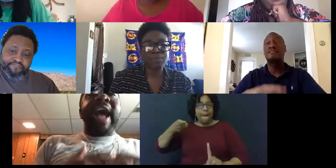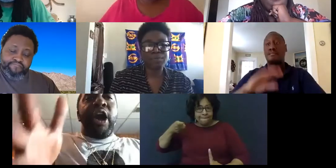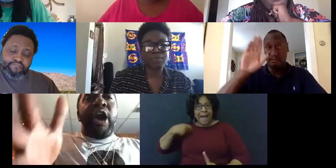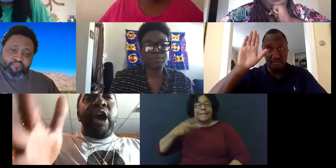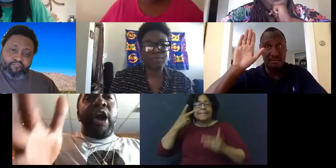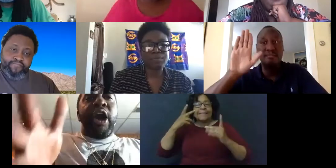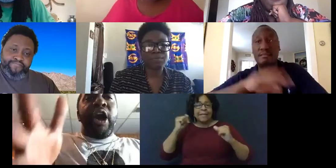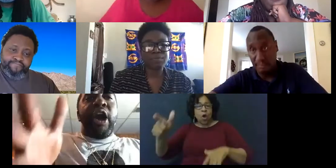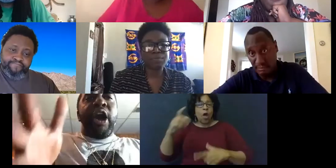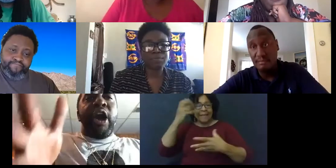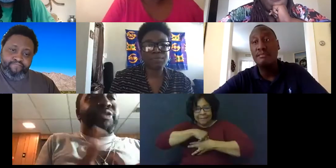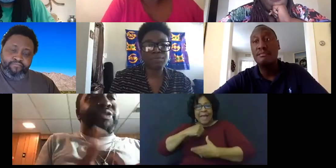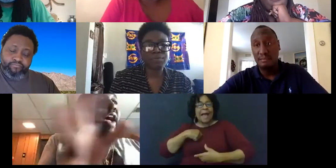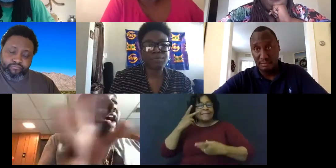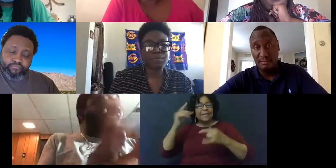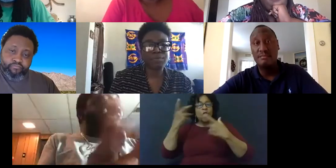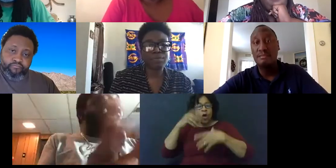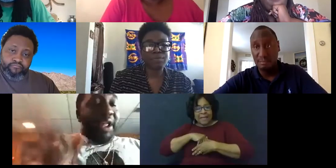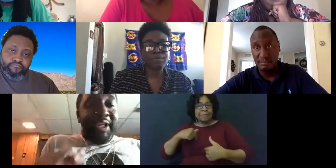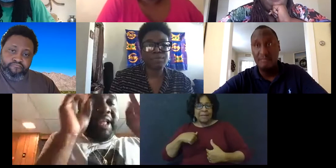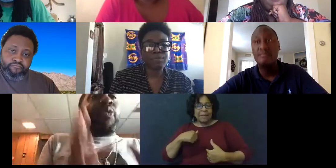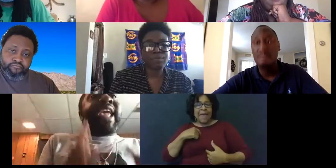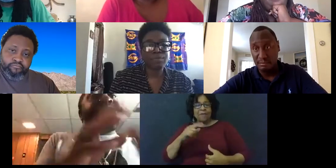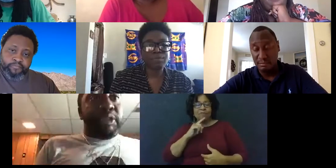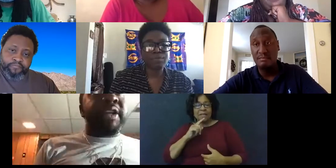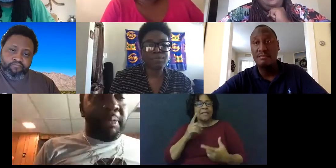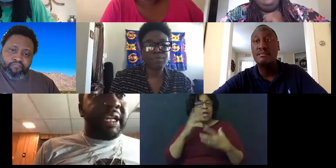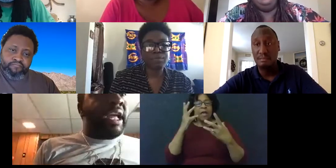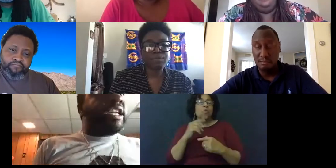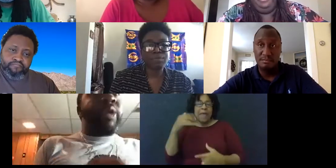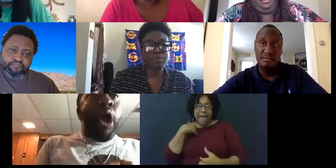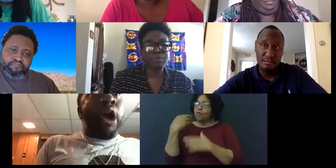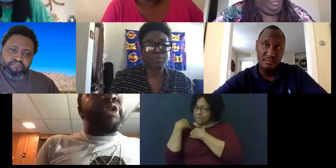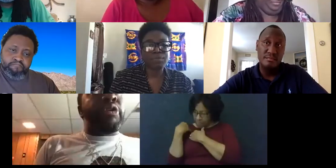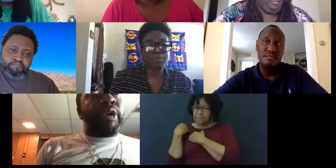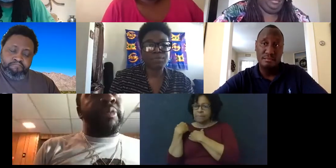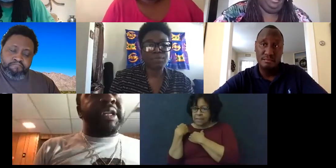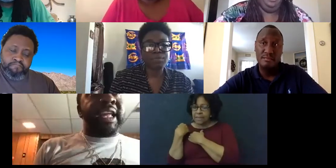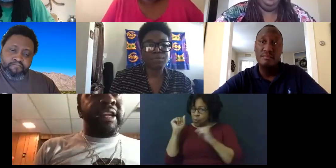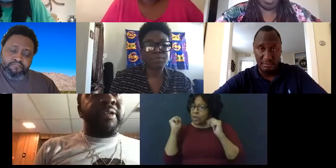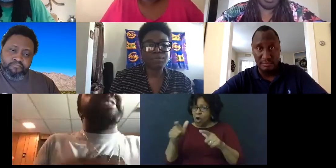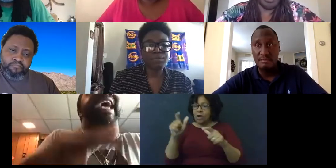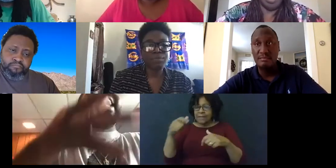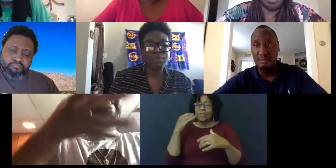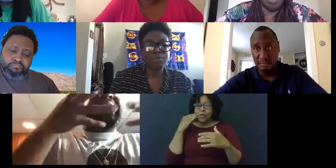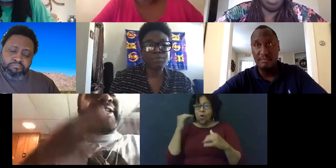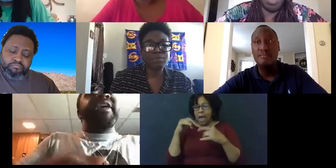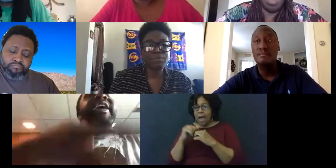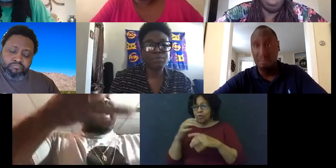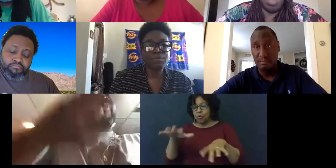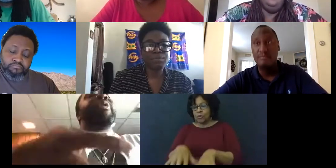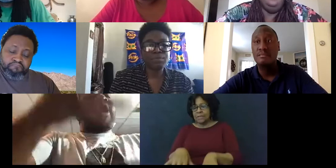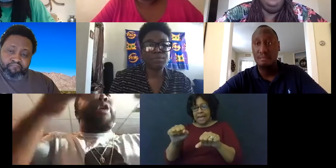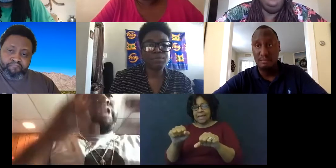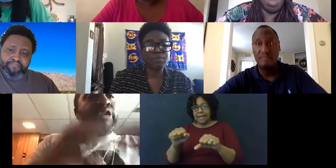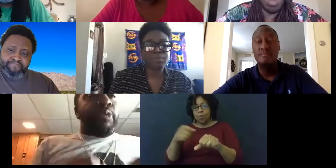it all in you. I see it all in you. This is lovely. This is lovely. So we have a responsibility that we all know that we're gonna be